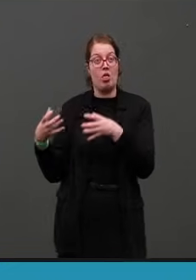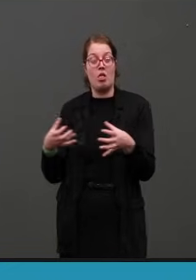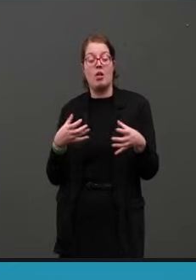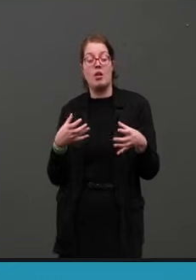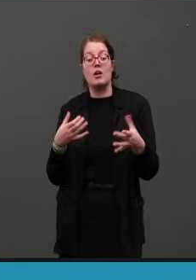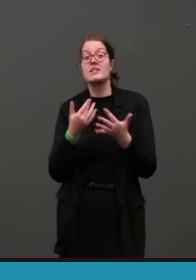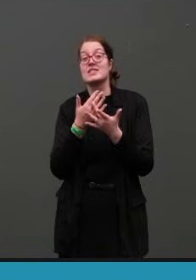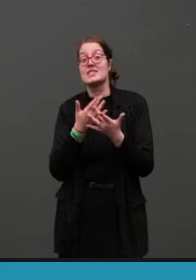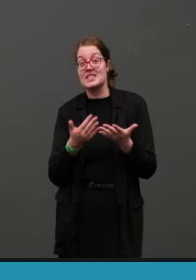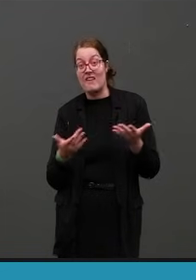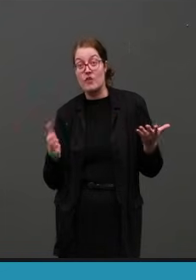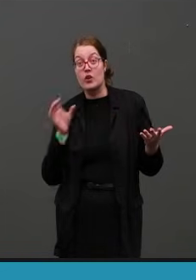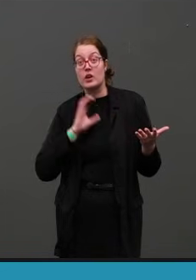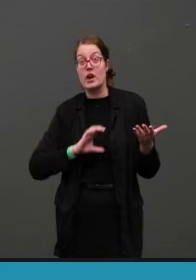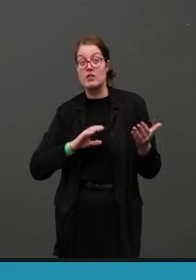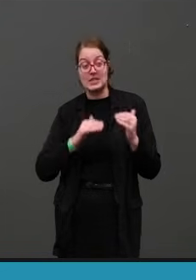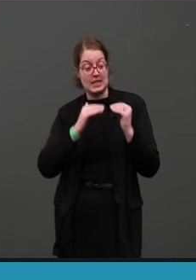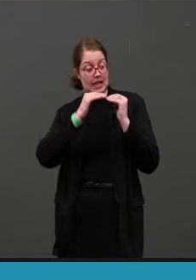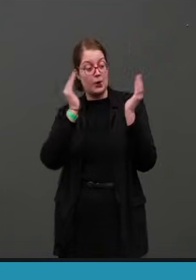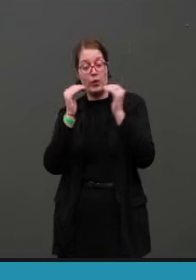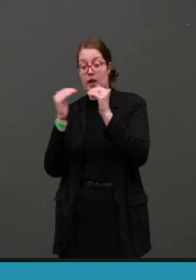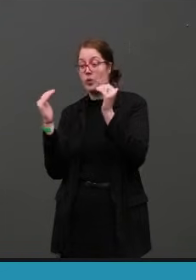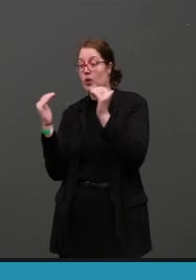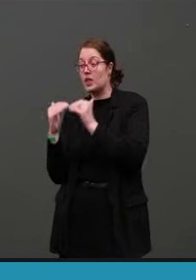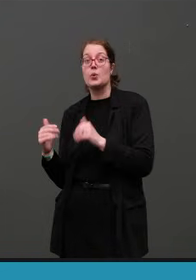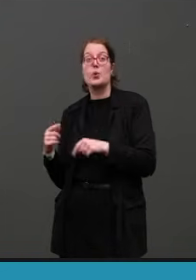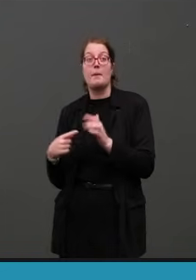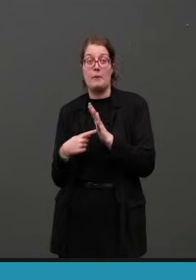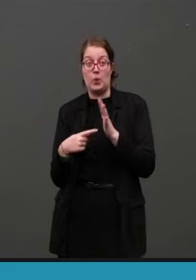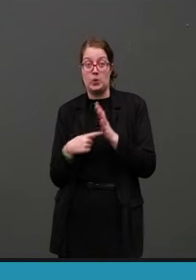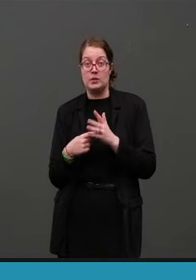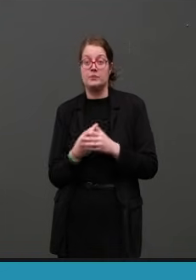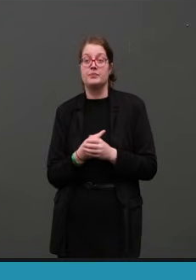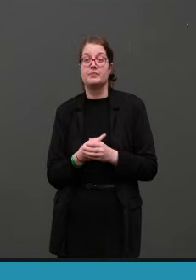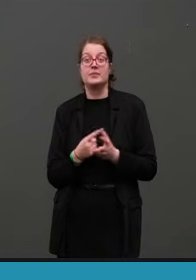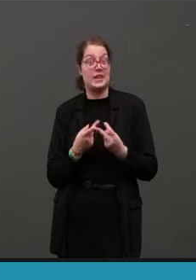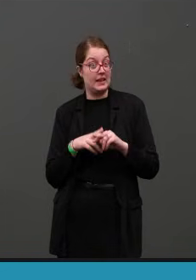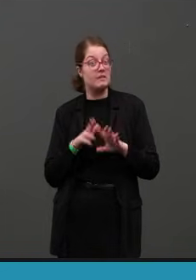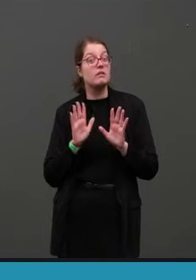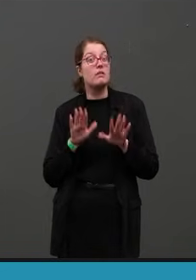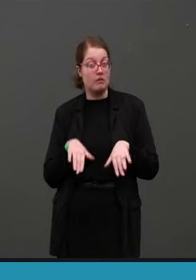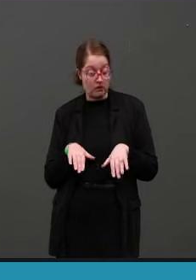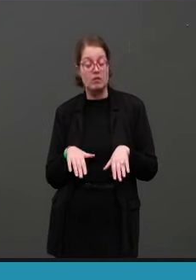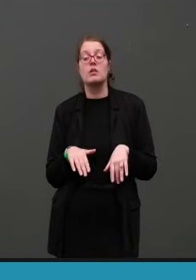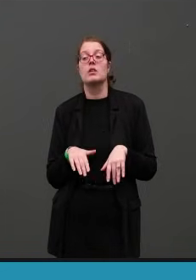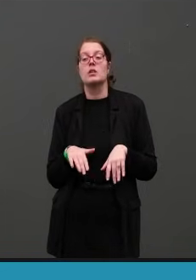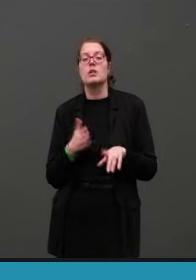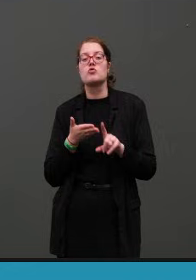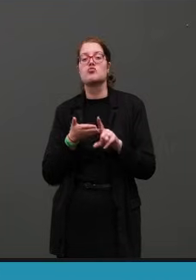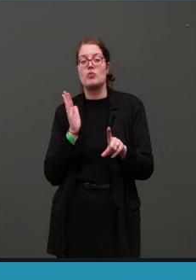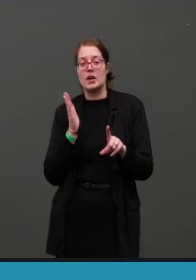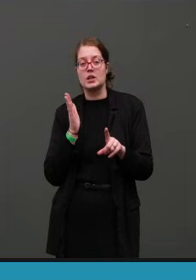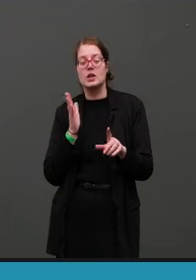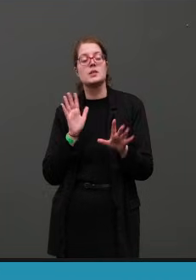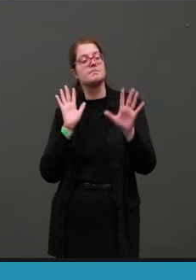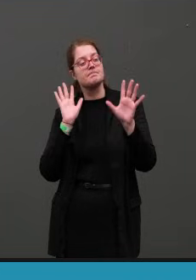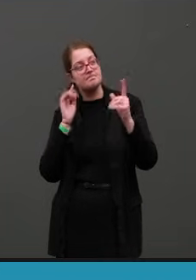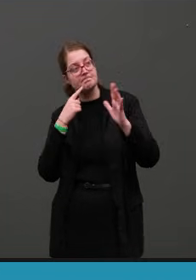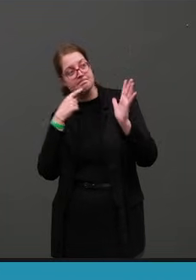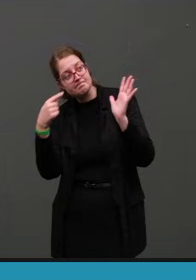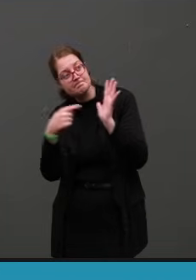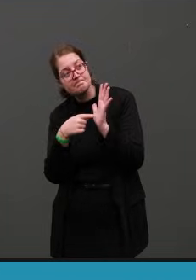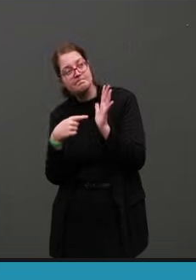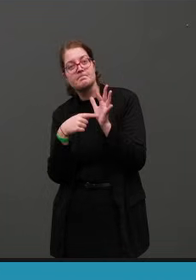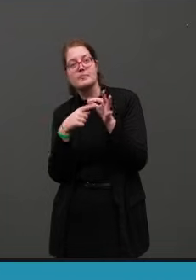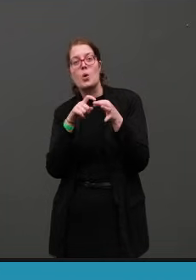all equally important, but if you're doing that, it's important that you recognize and acknowledge it by making sure that those qualities are spread